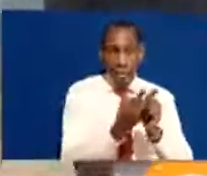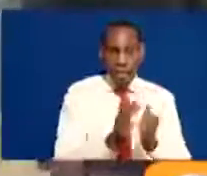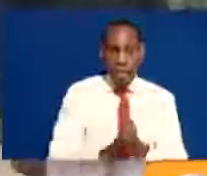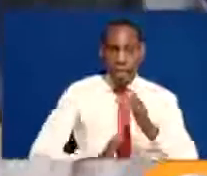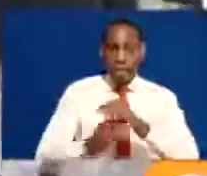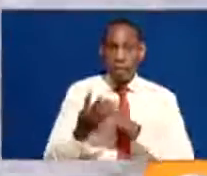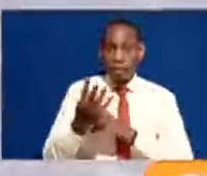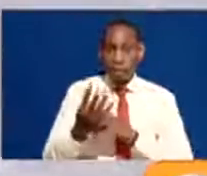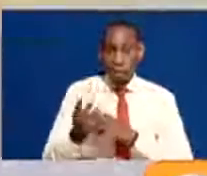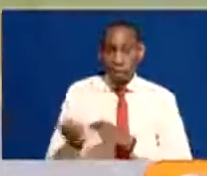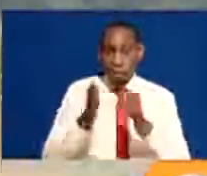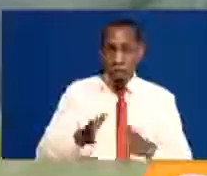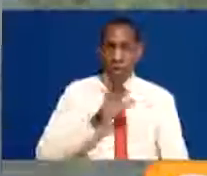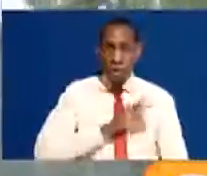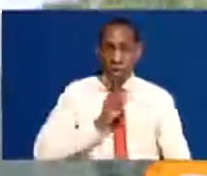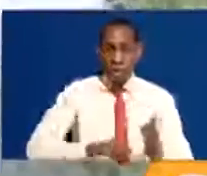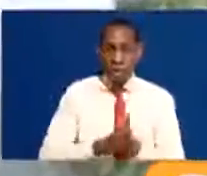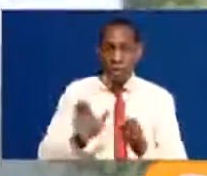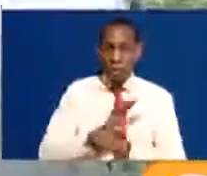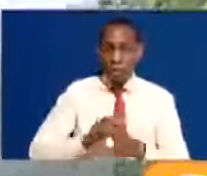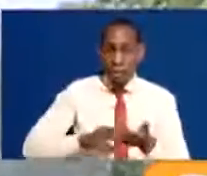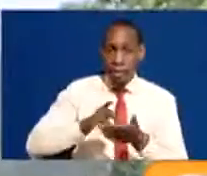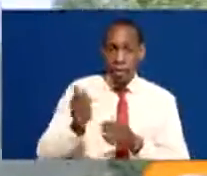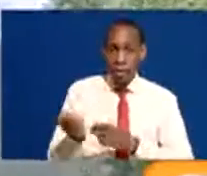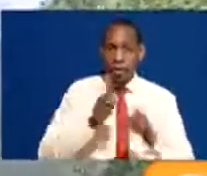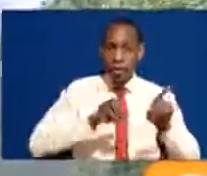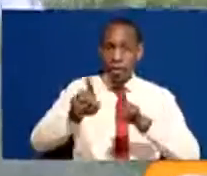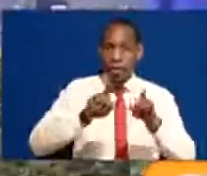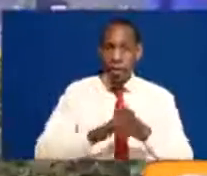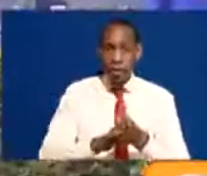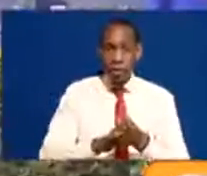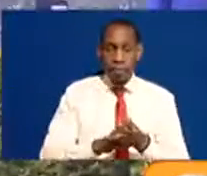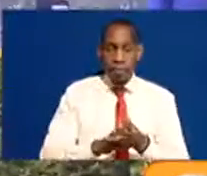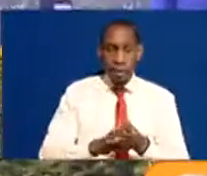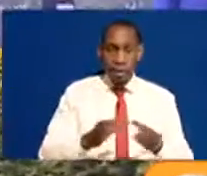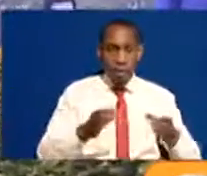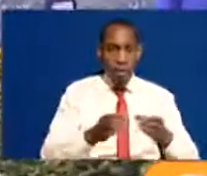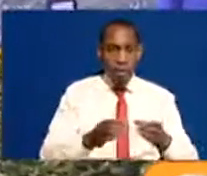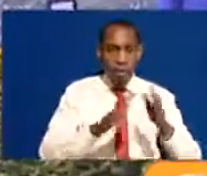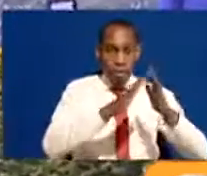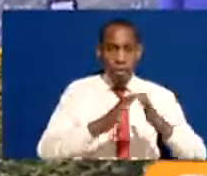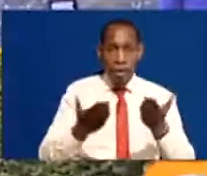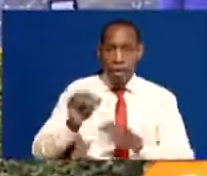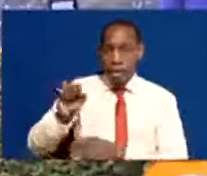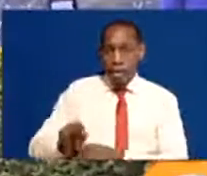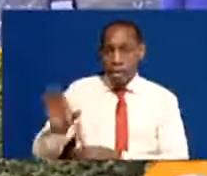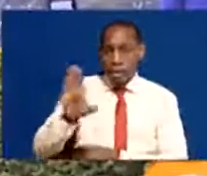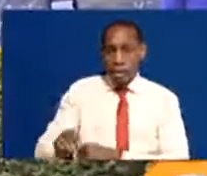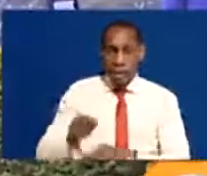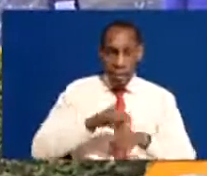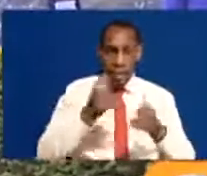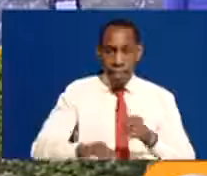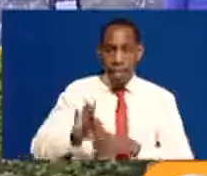The top four winners will enjoy a fully sponsored golf tour at the Fancourt Golf Estate in South Africa. So